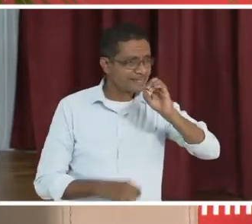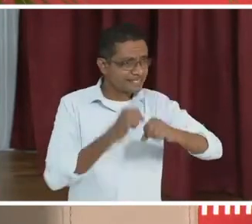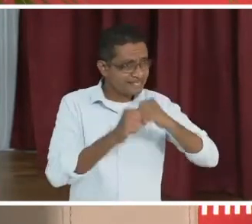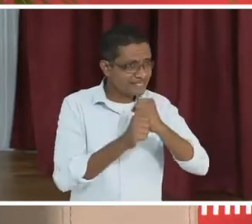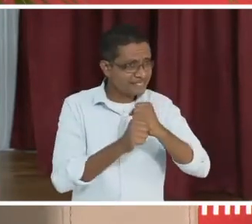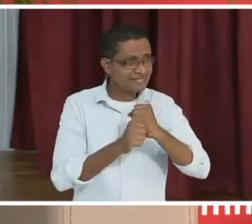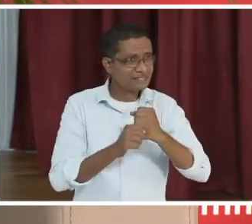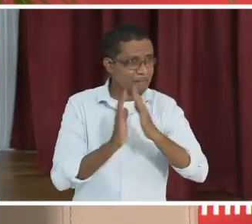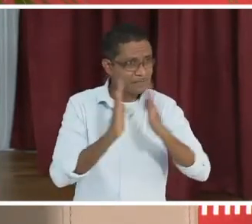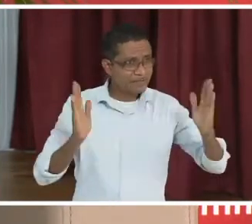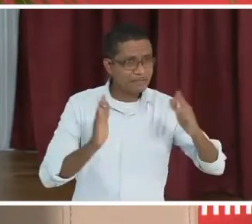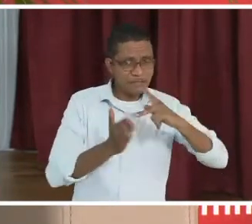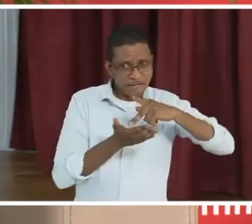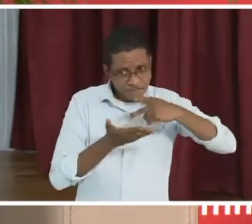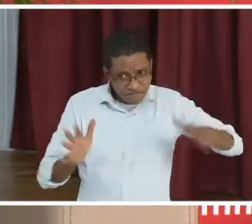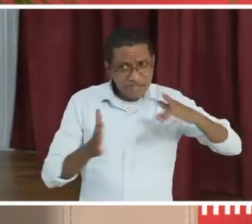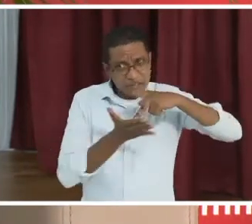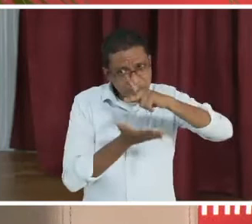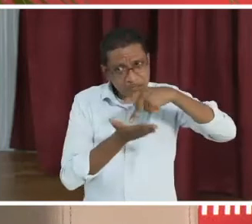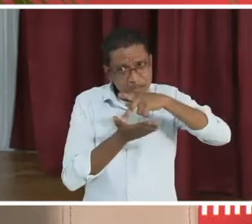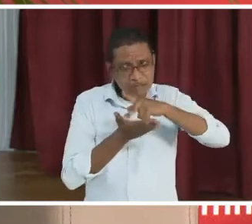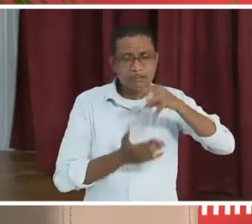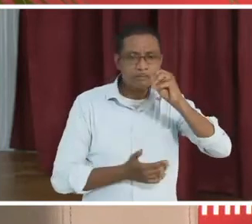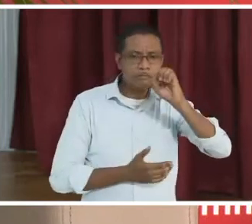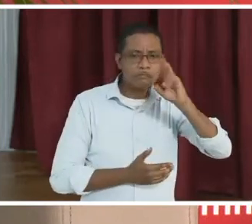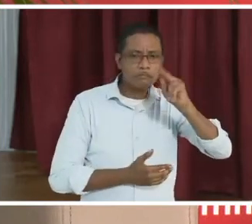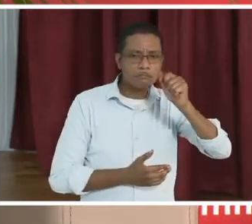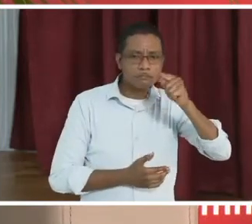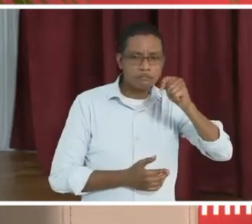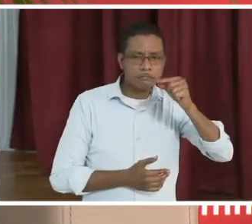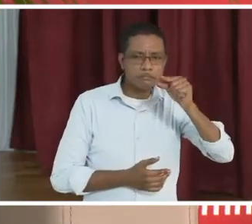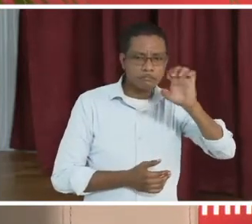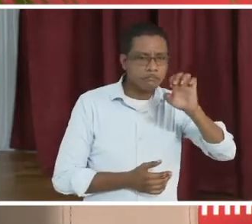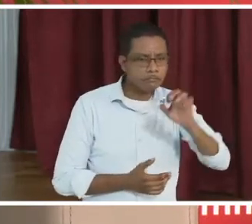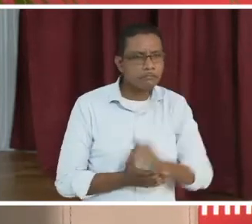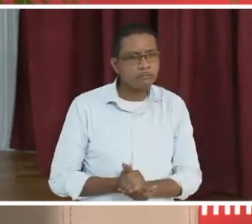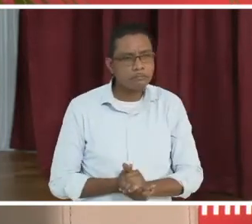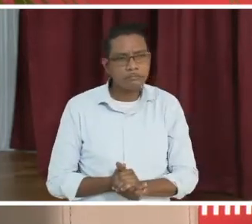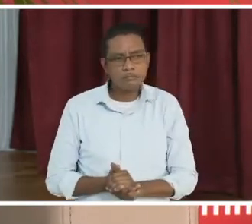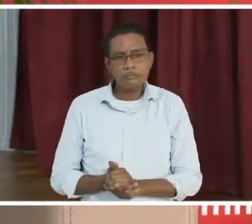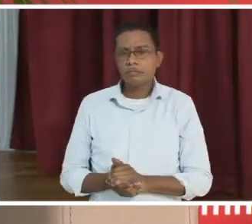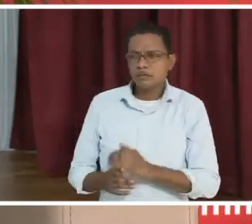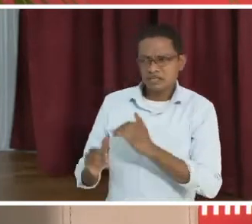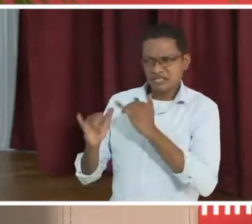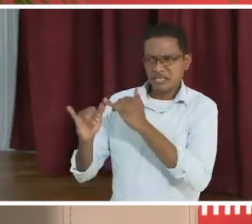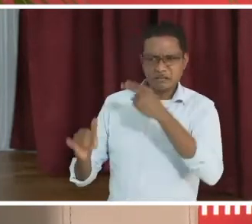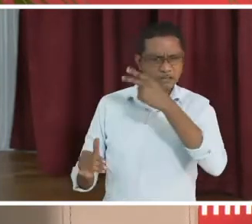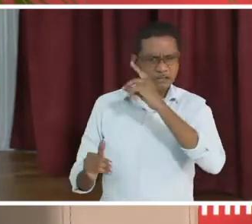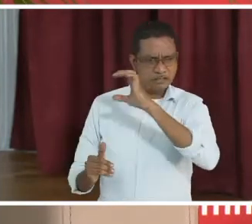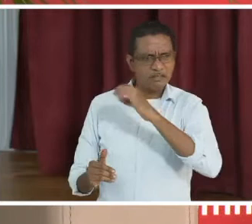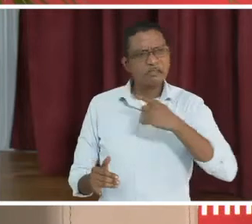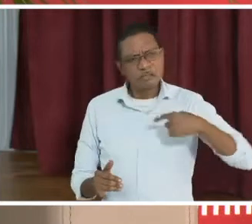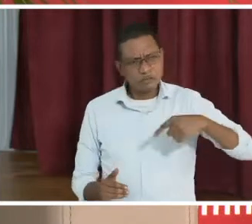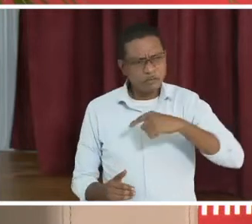as well to say, okay, this is the criteria, yes, but similar to Rajiv, we are interested in taking customers beyond to